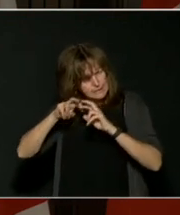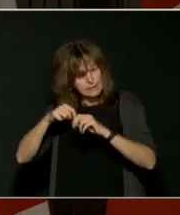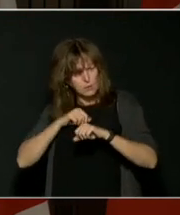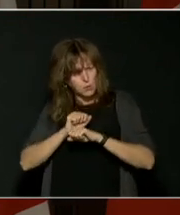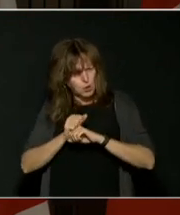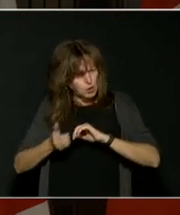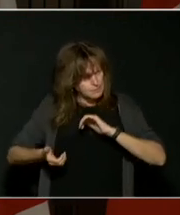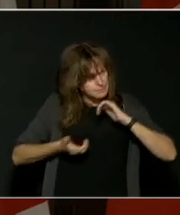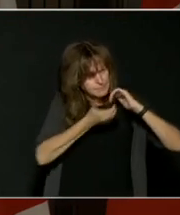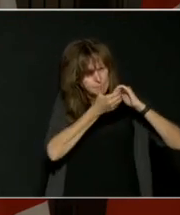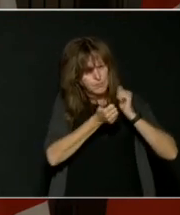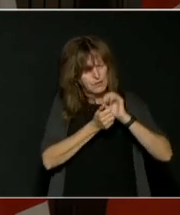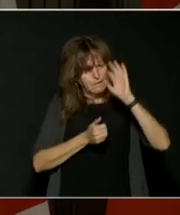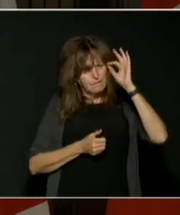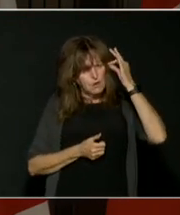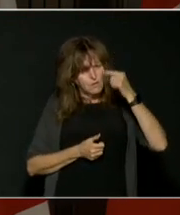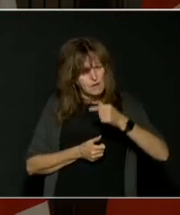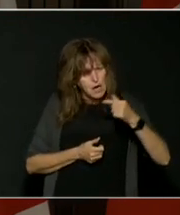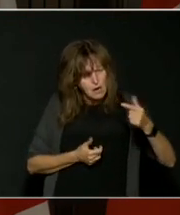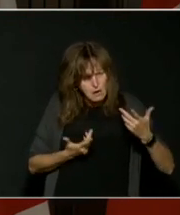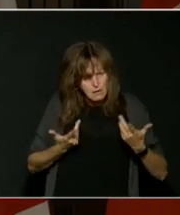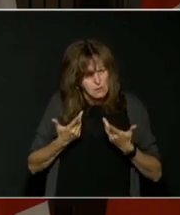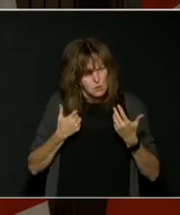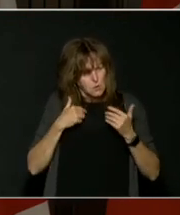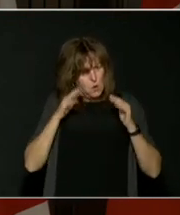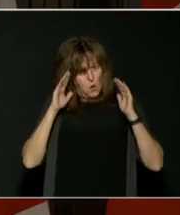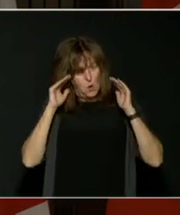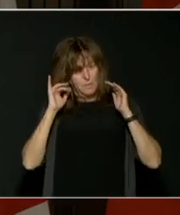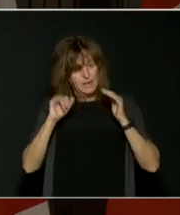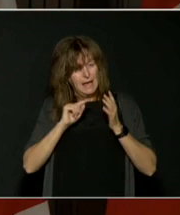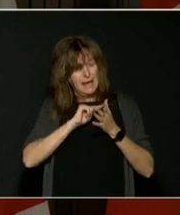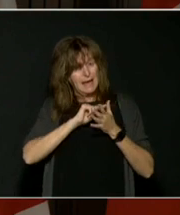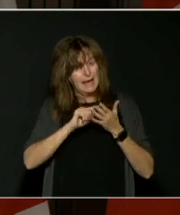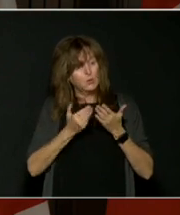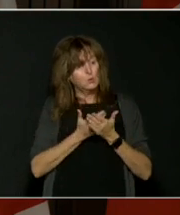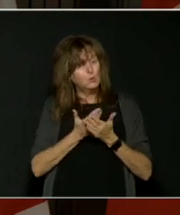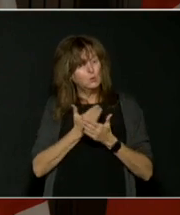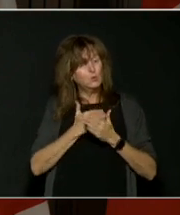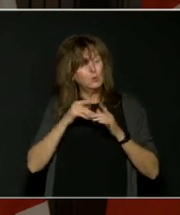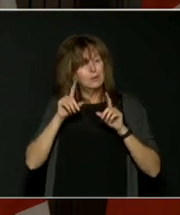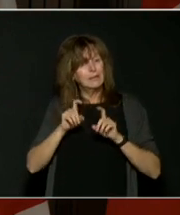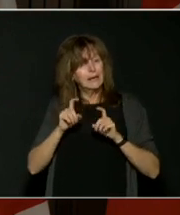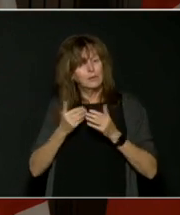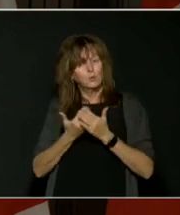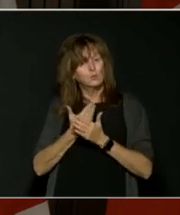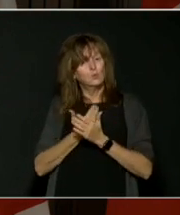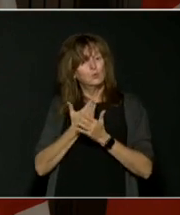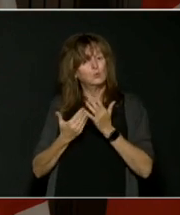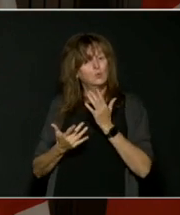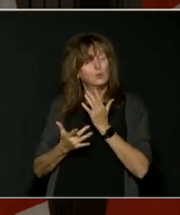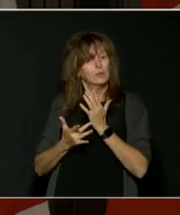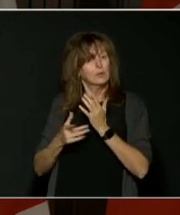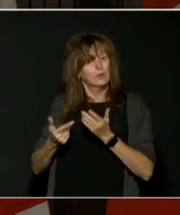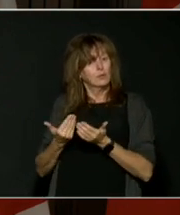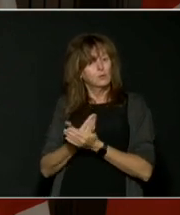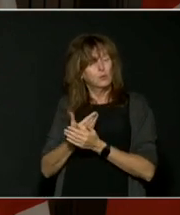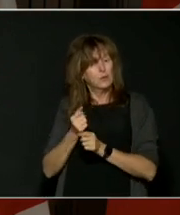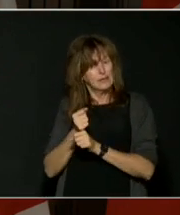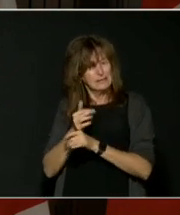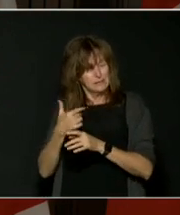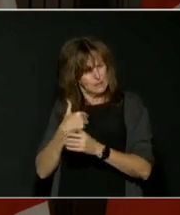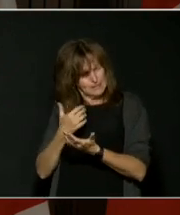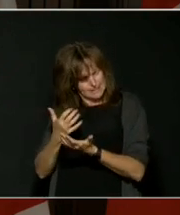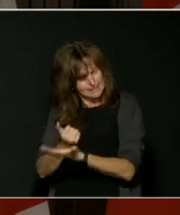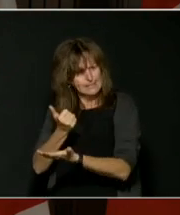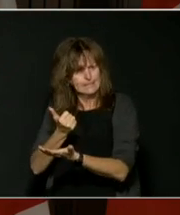and we hope that more of that capacity will be built using those technologies. Then lastly, the network itself